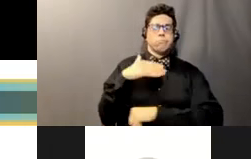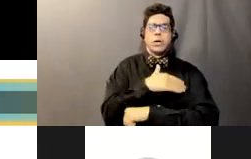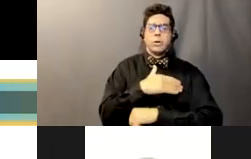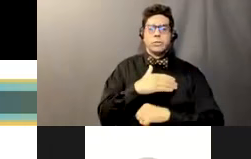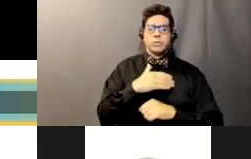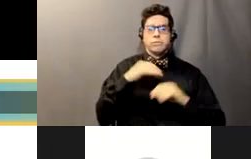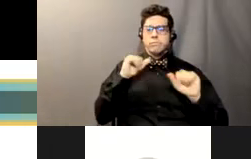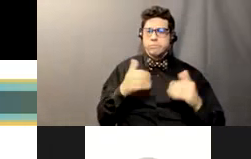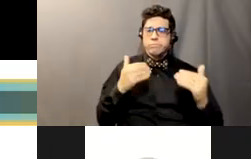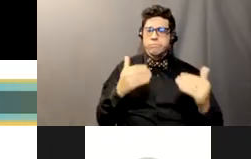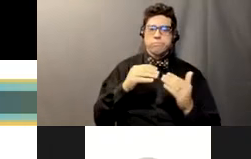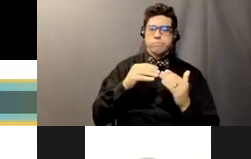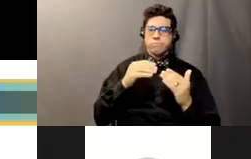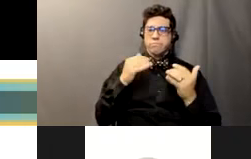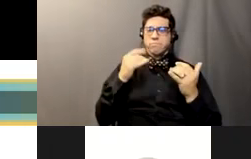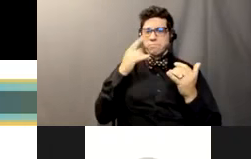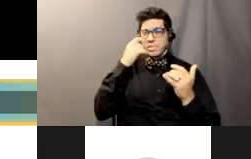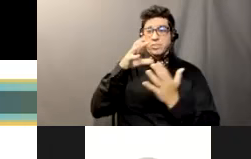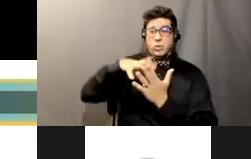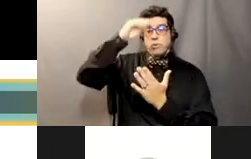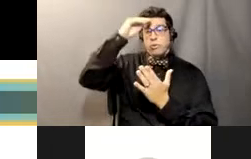and grasping the concepts that we're sharing.